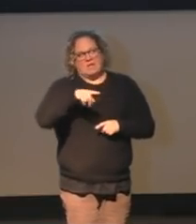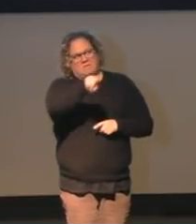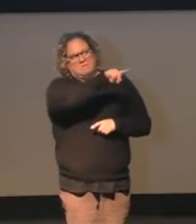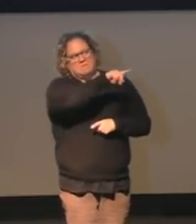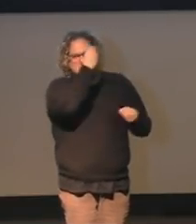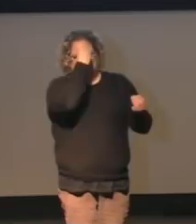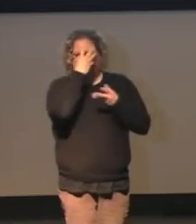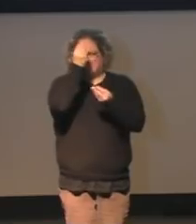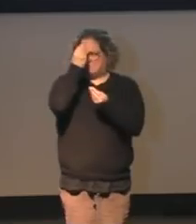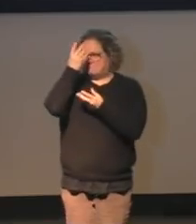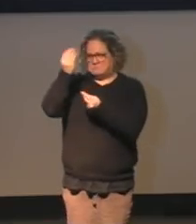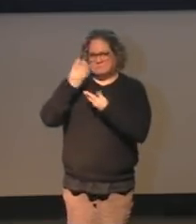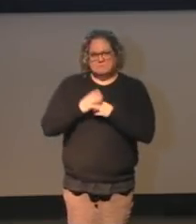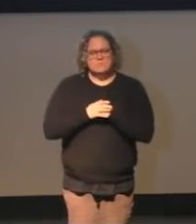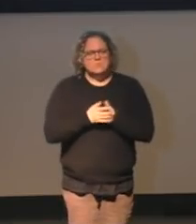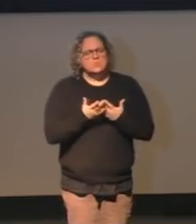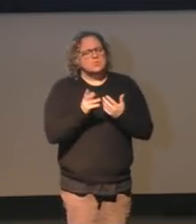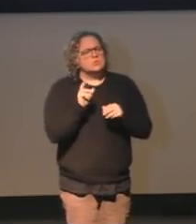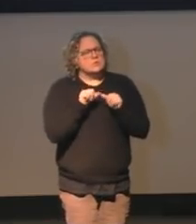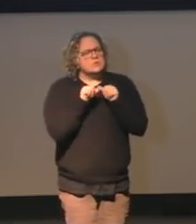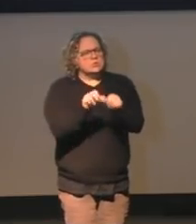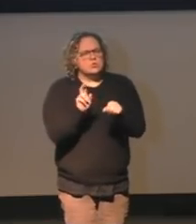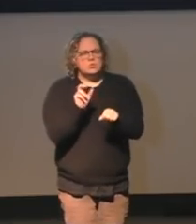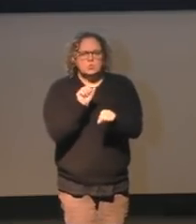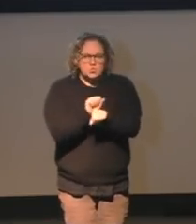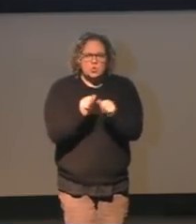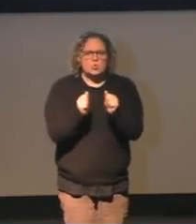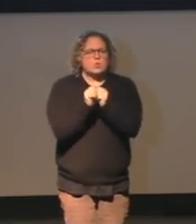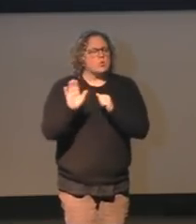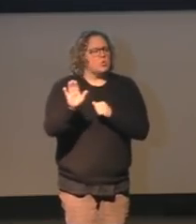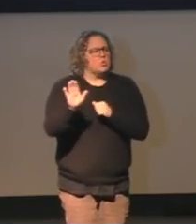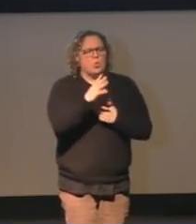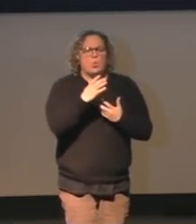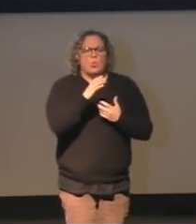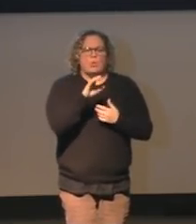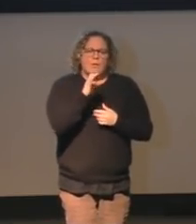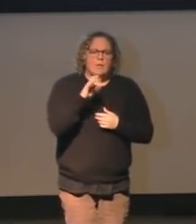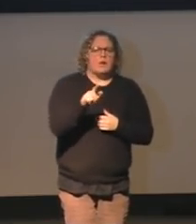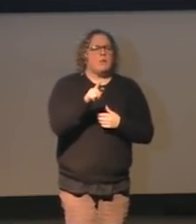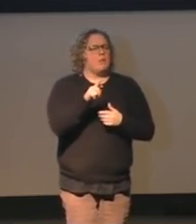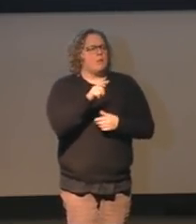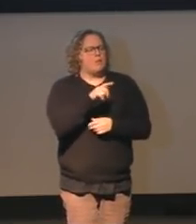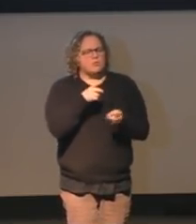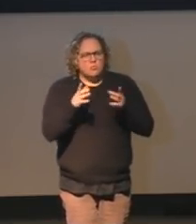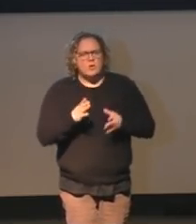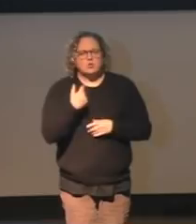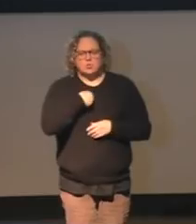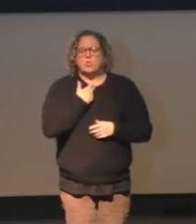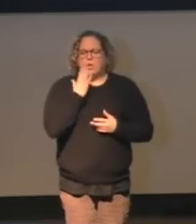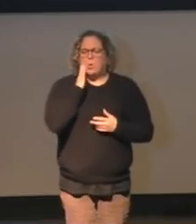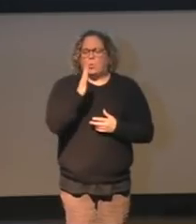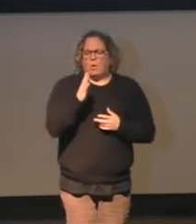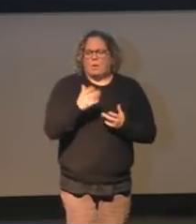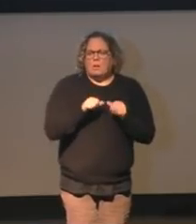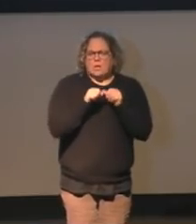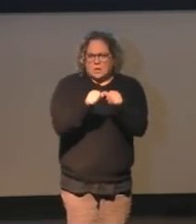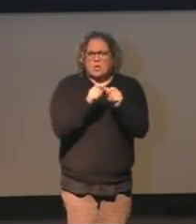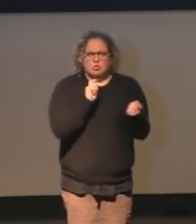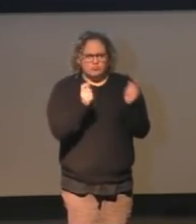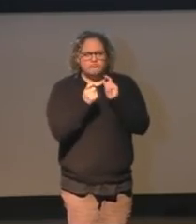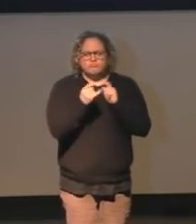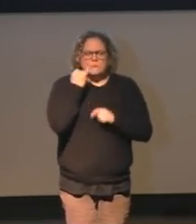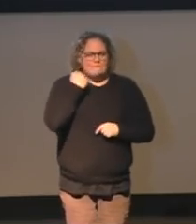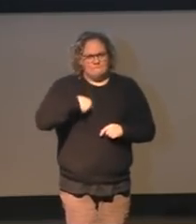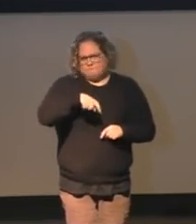your ACNOs as well as your clinical directors, and we will continue to adjust as needed. The field hospital planning